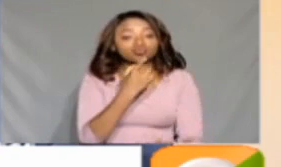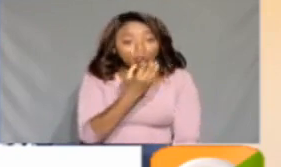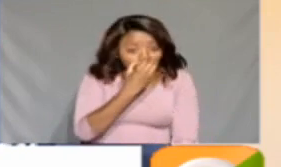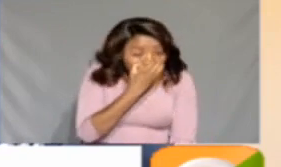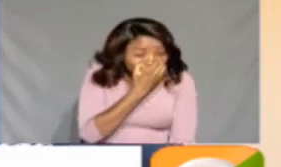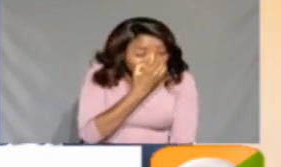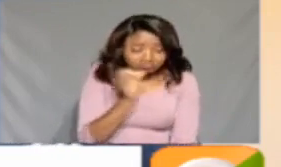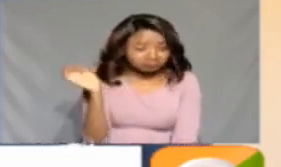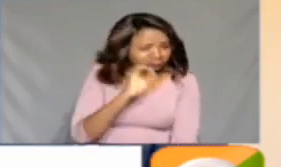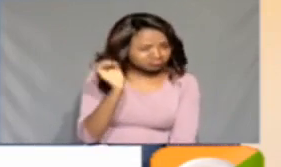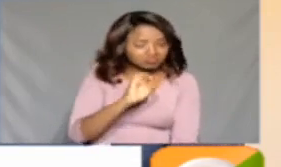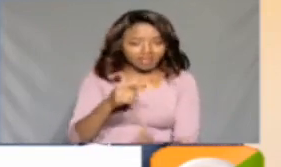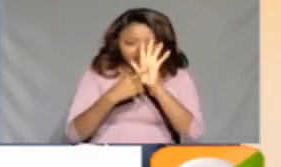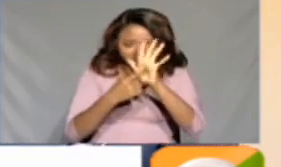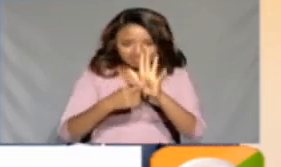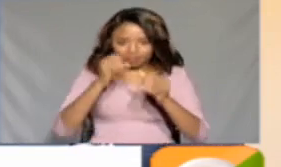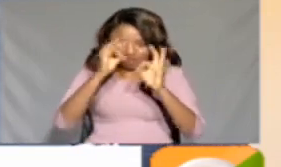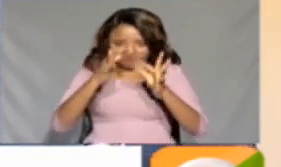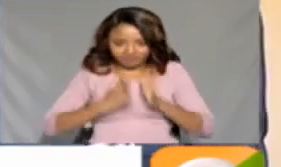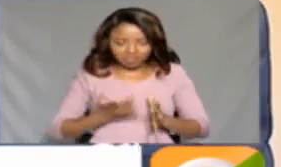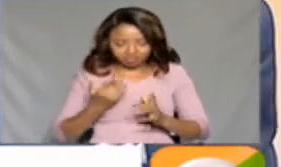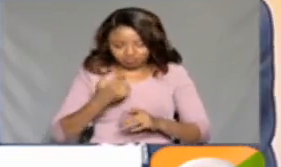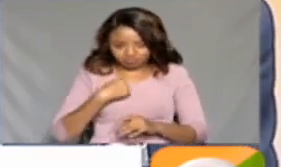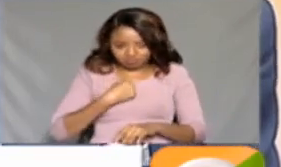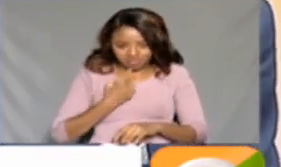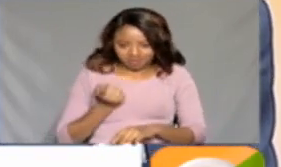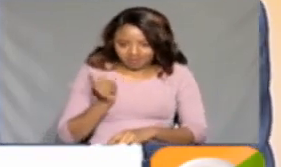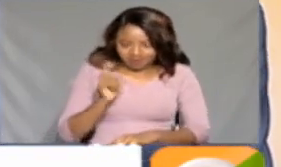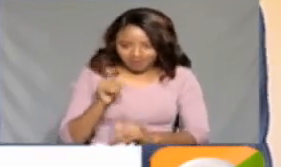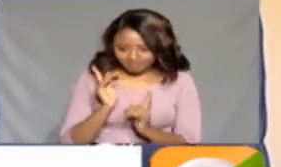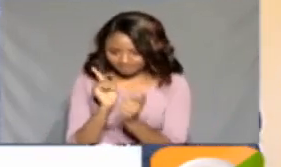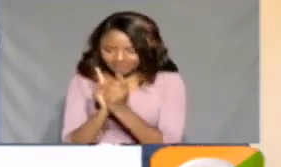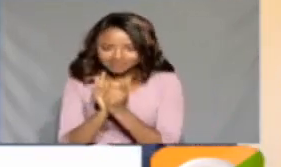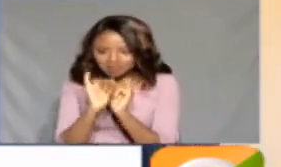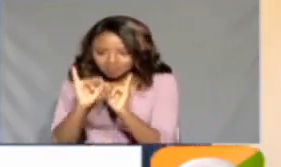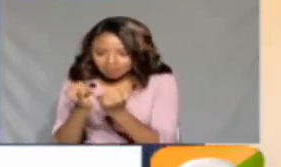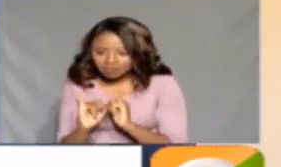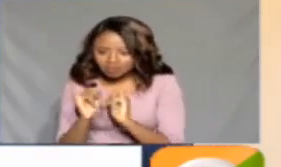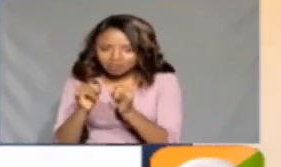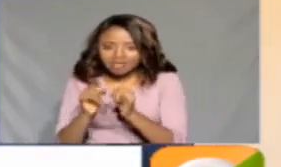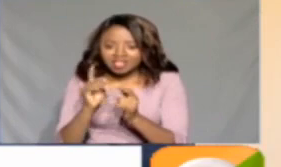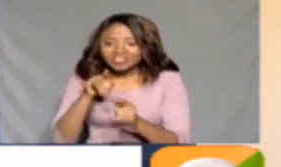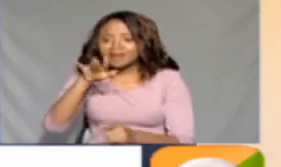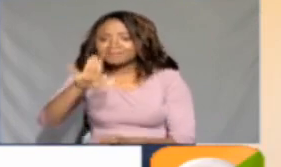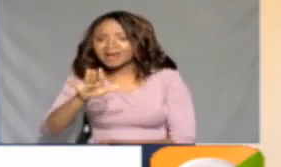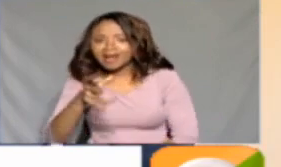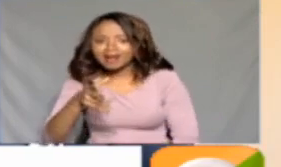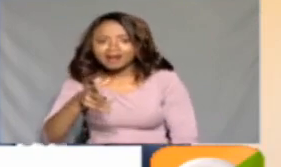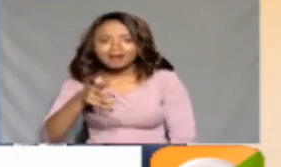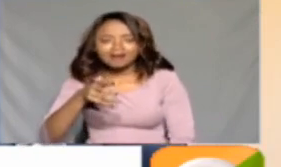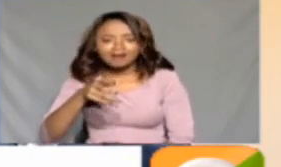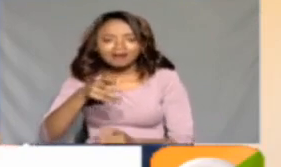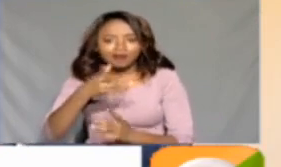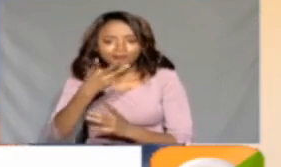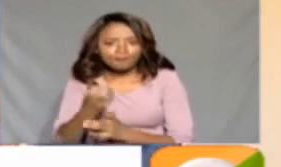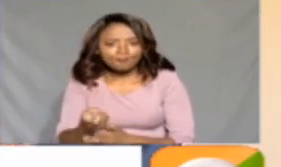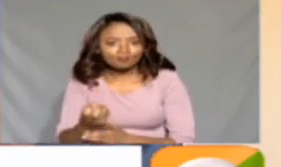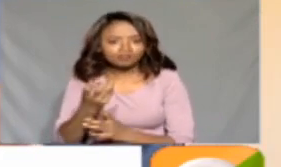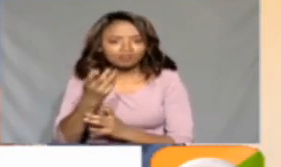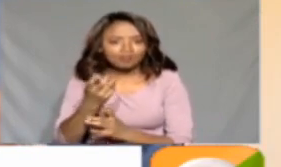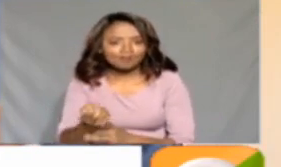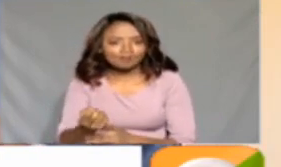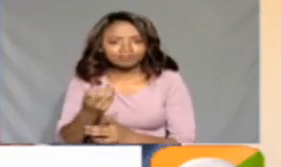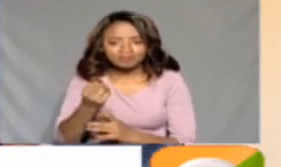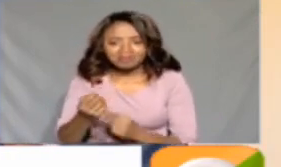case, if somebody calls me and starts talking about something and he's recording it, all right, and all I've done